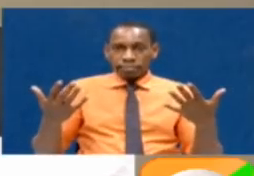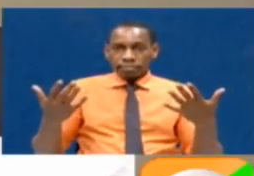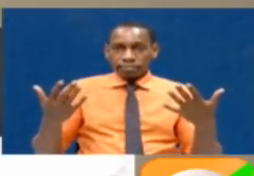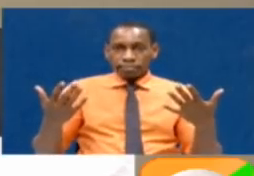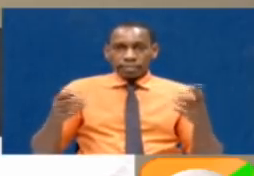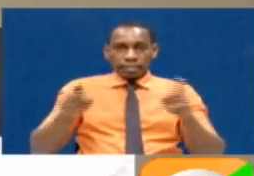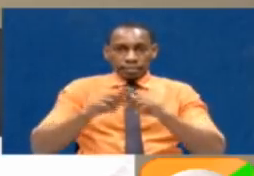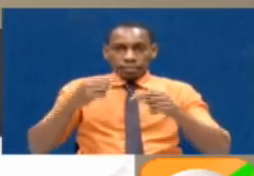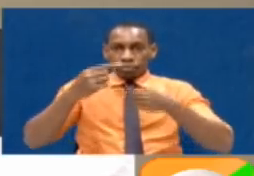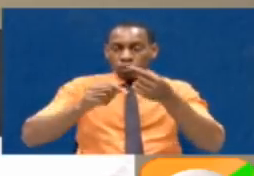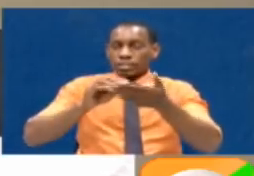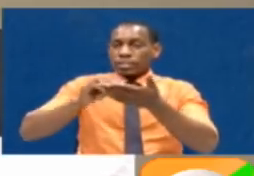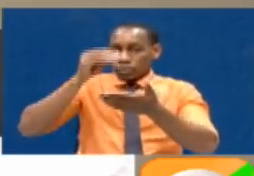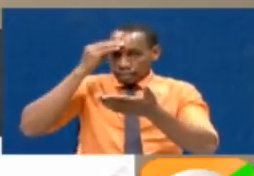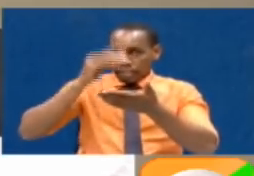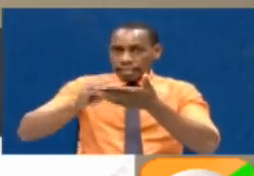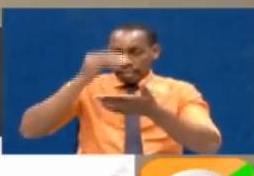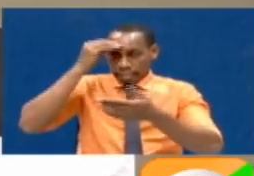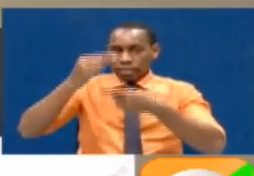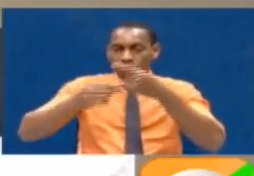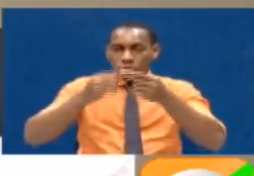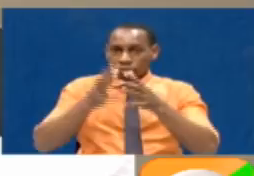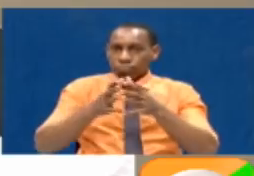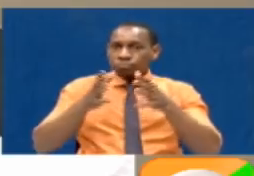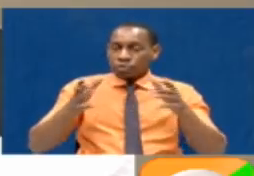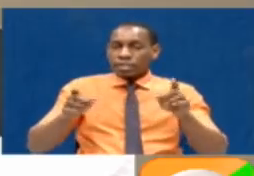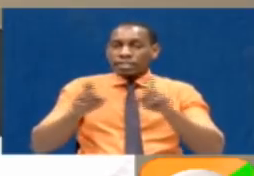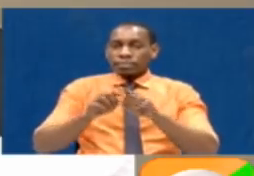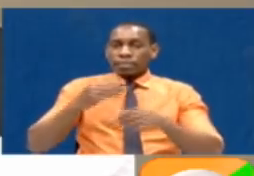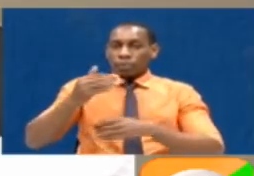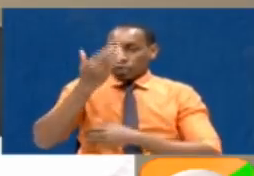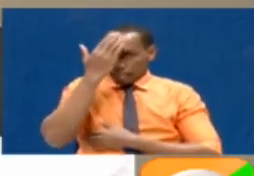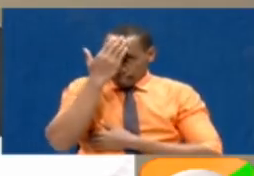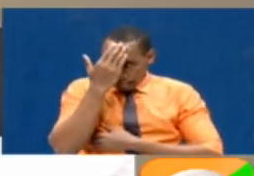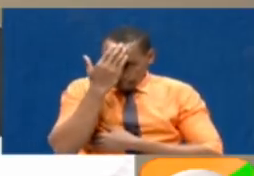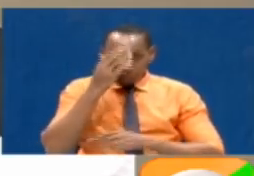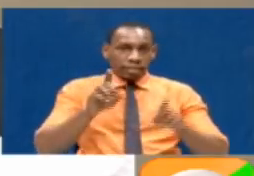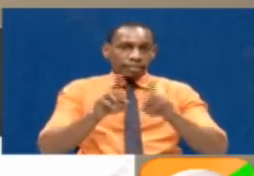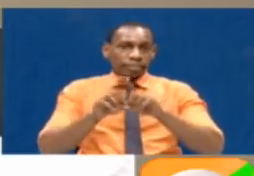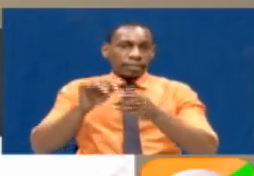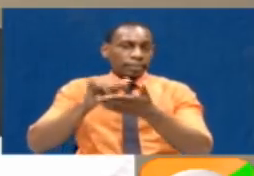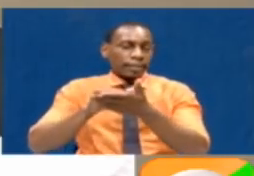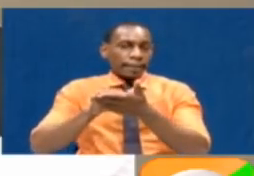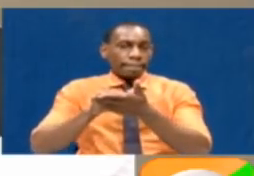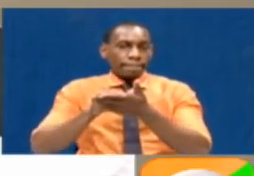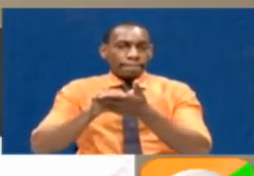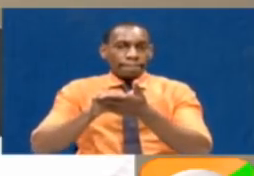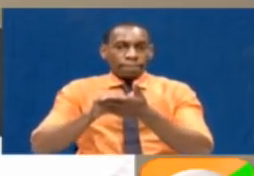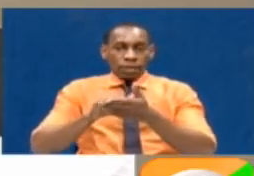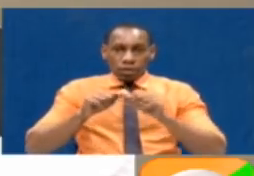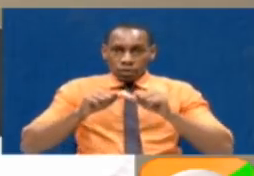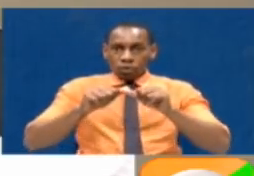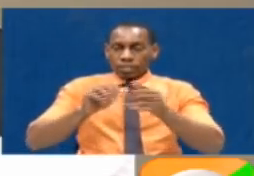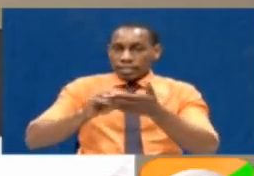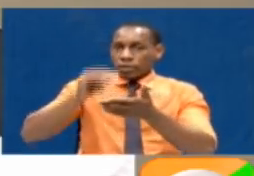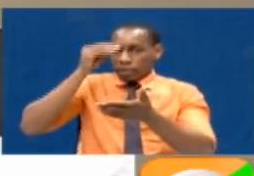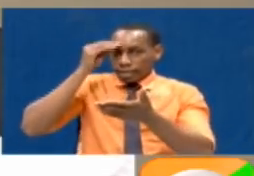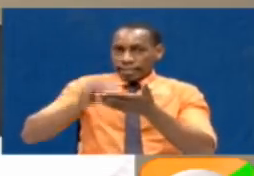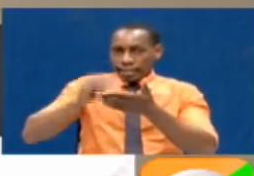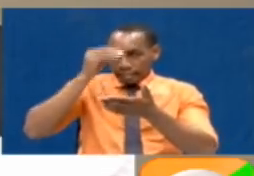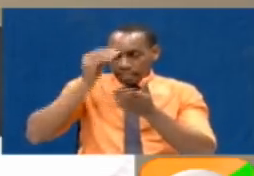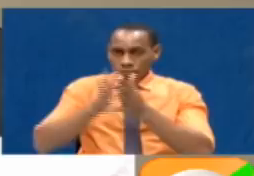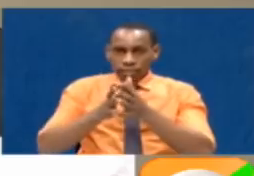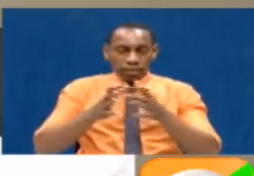to keep learning, to keep growing, to always be humble and ensure that you keep learning and